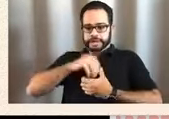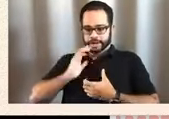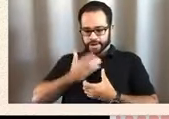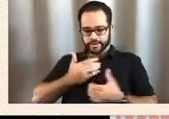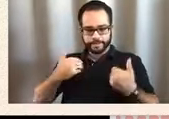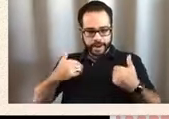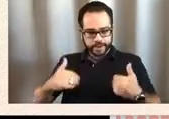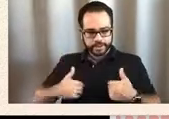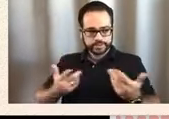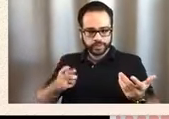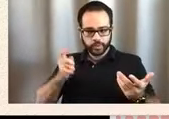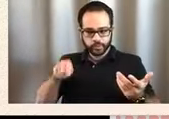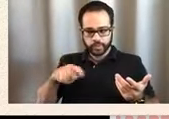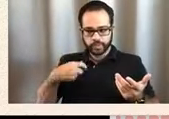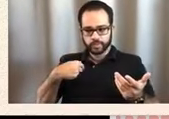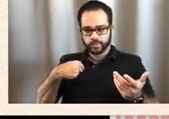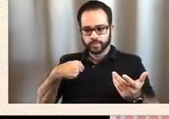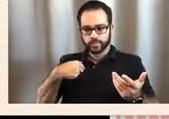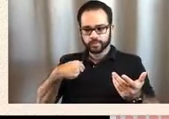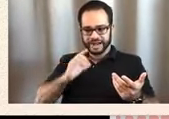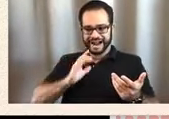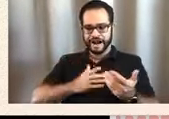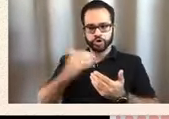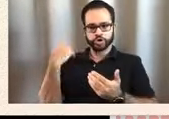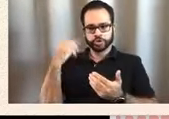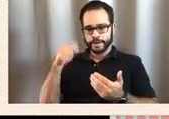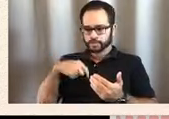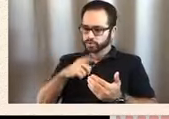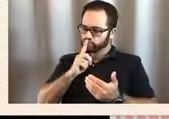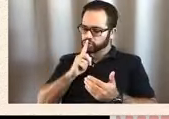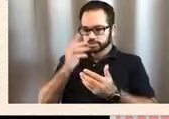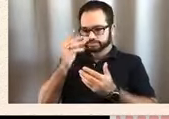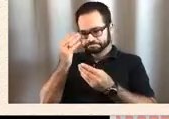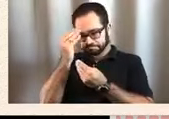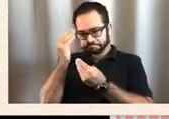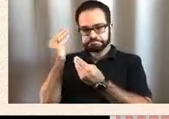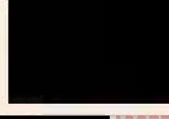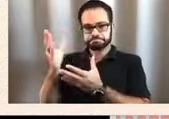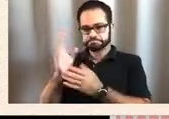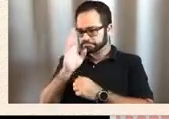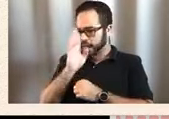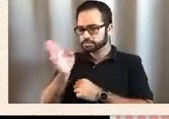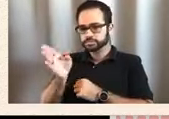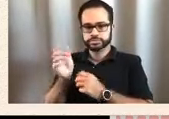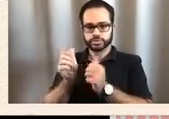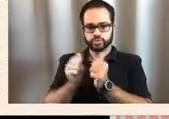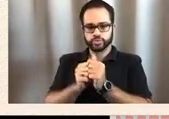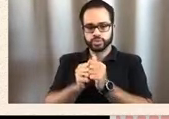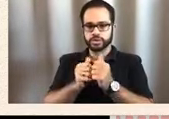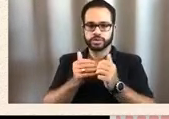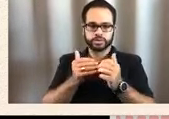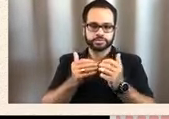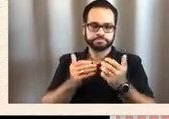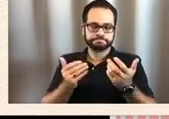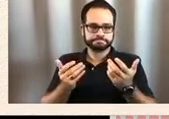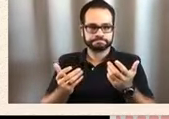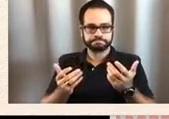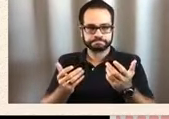very transparent and upfront with what we